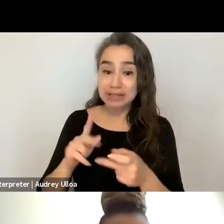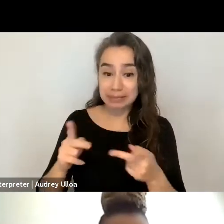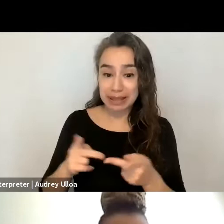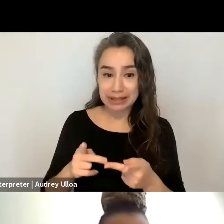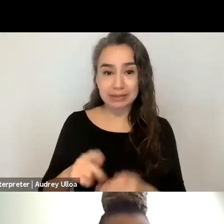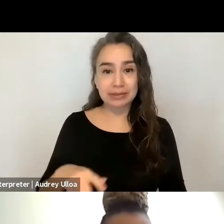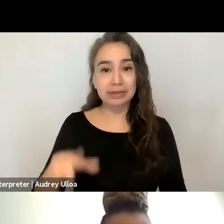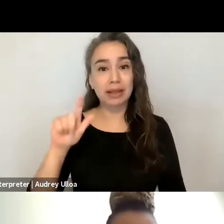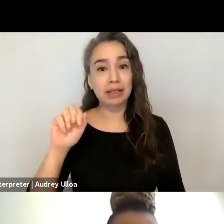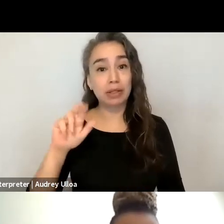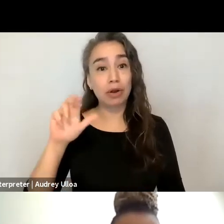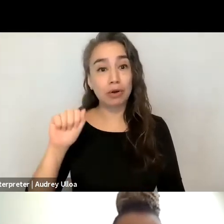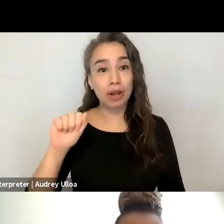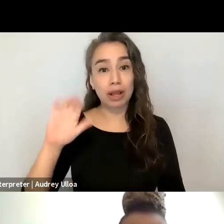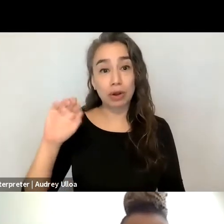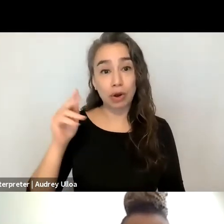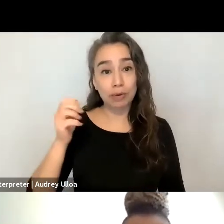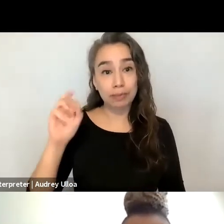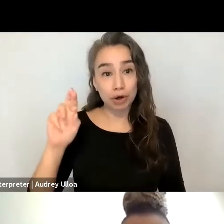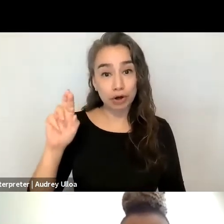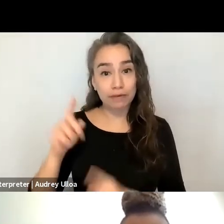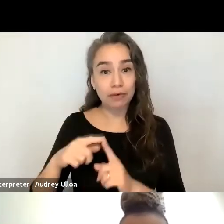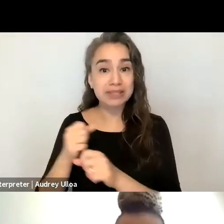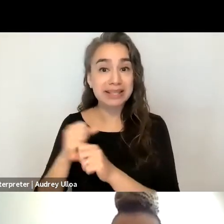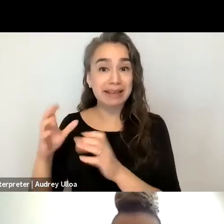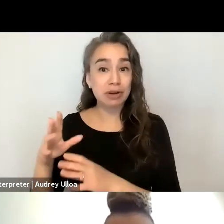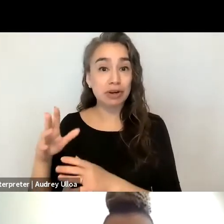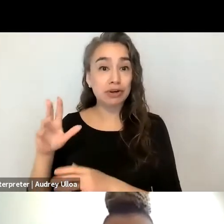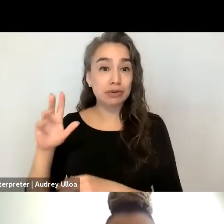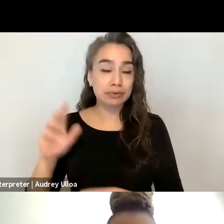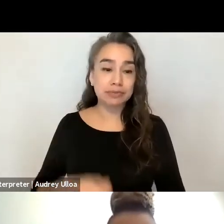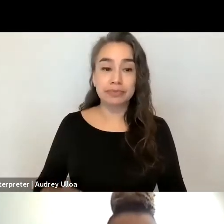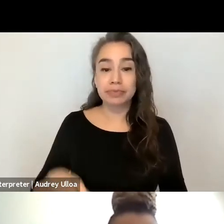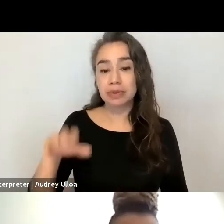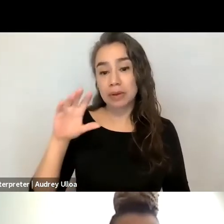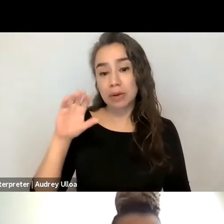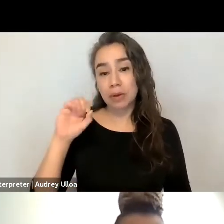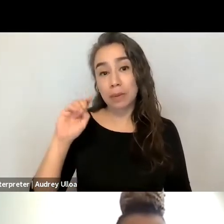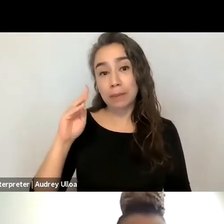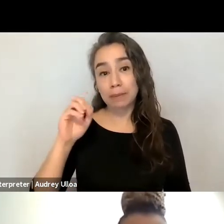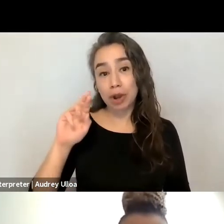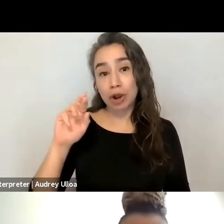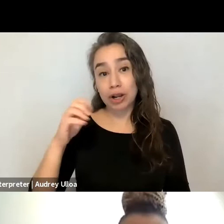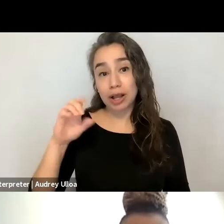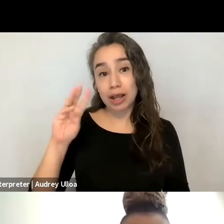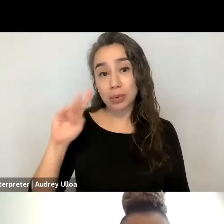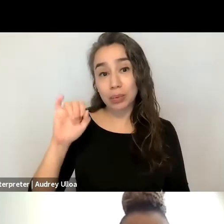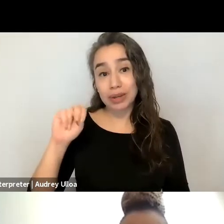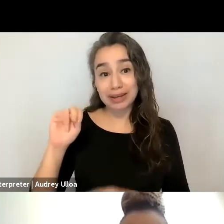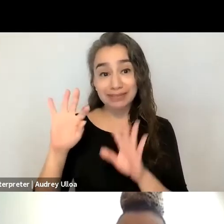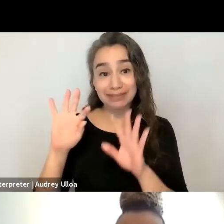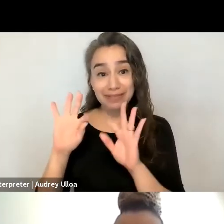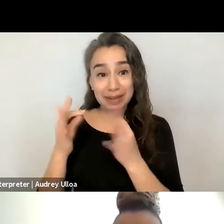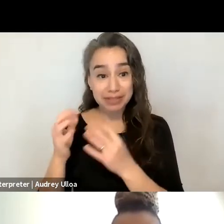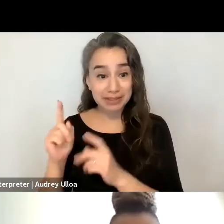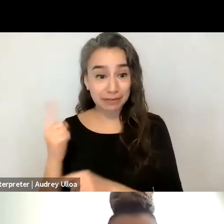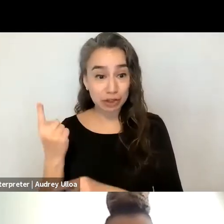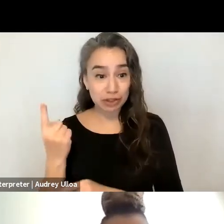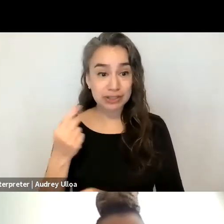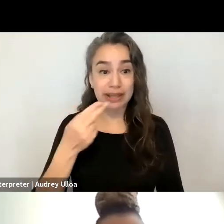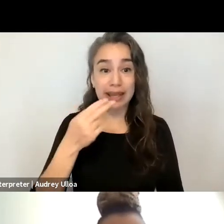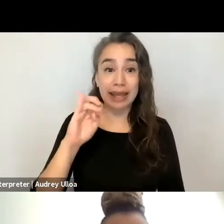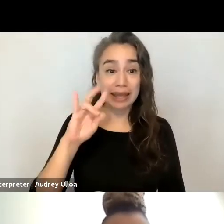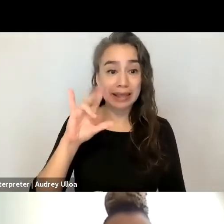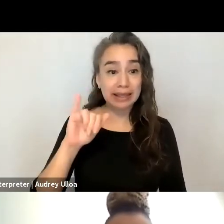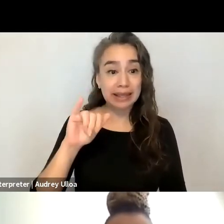who's safe of Transylvania, Omar Godwin with Families First, Haley Leva with Orange County Rape